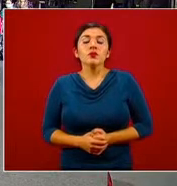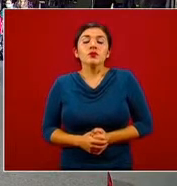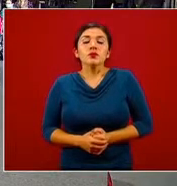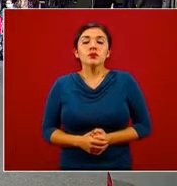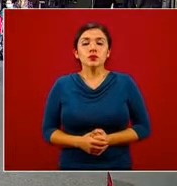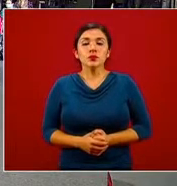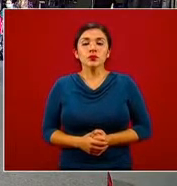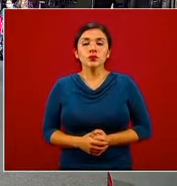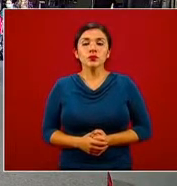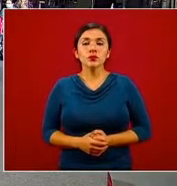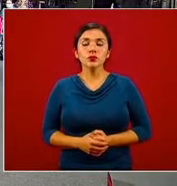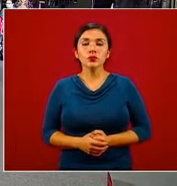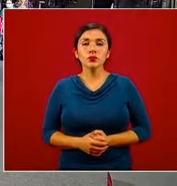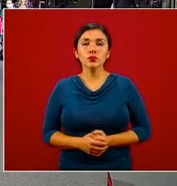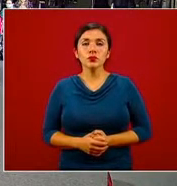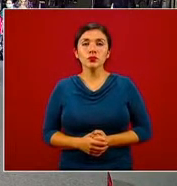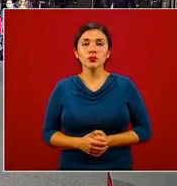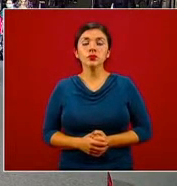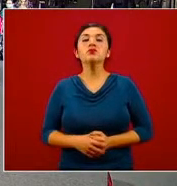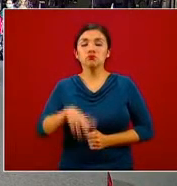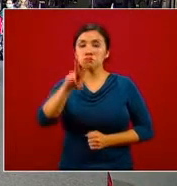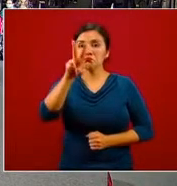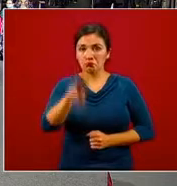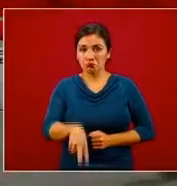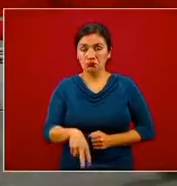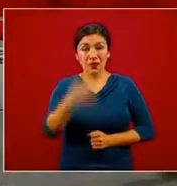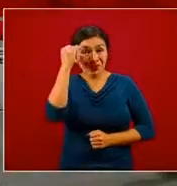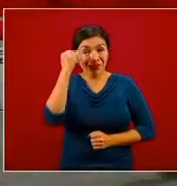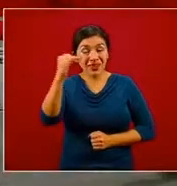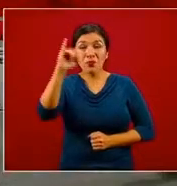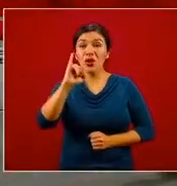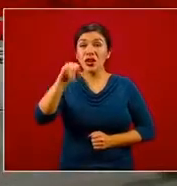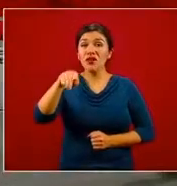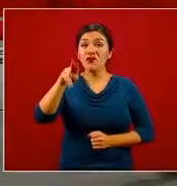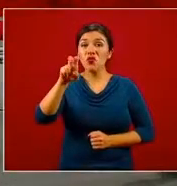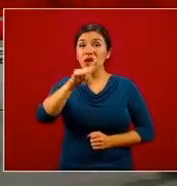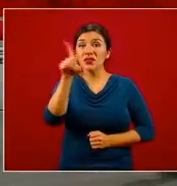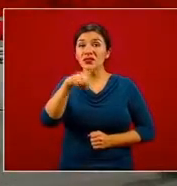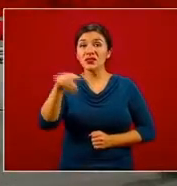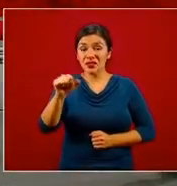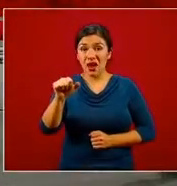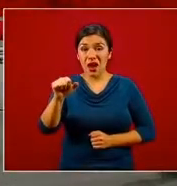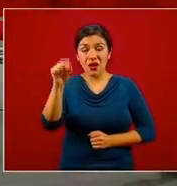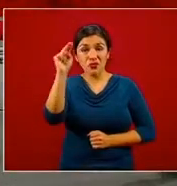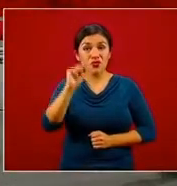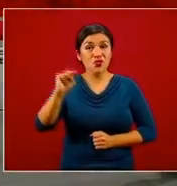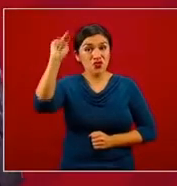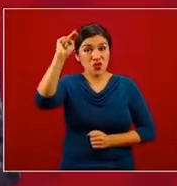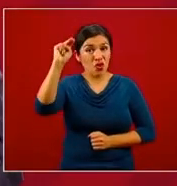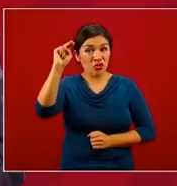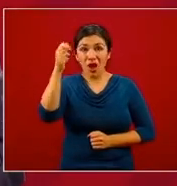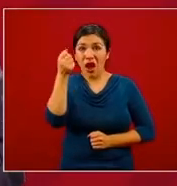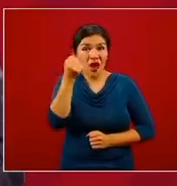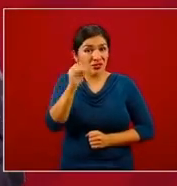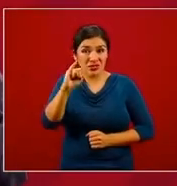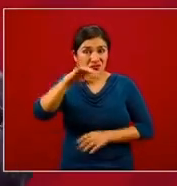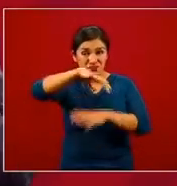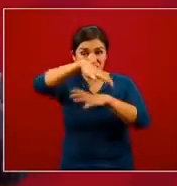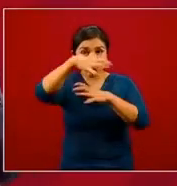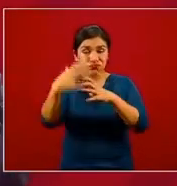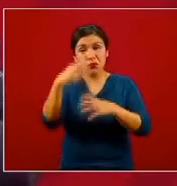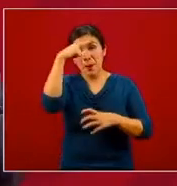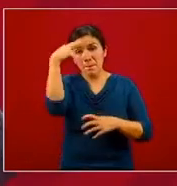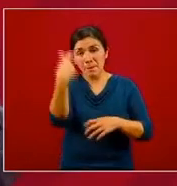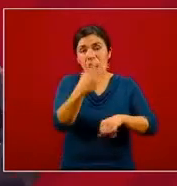What about the health promoters that will be going house to house, for example?